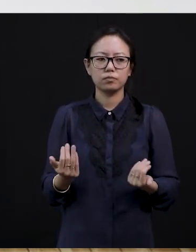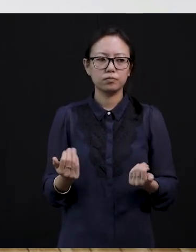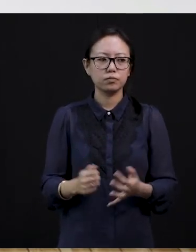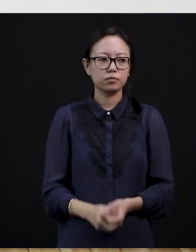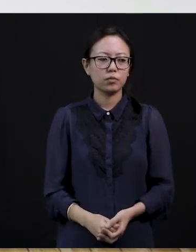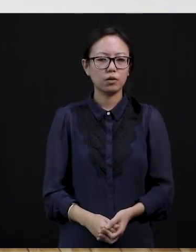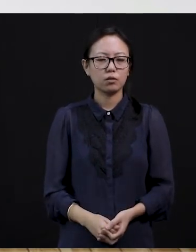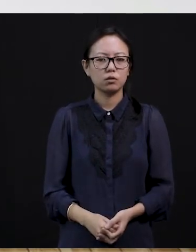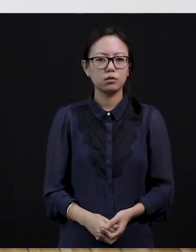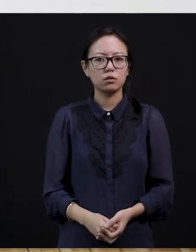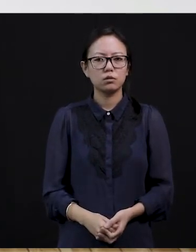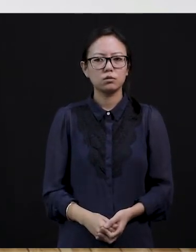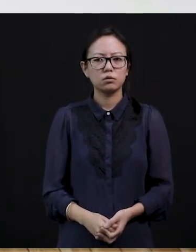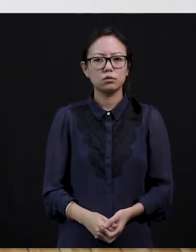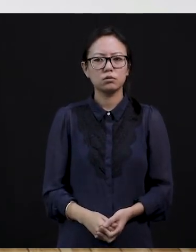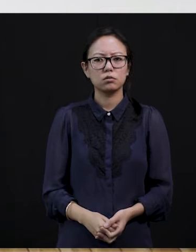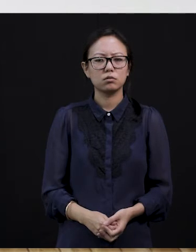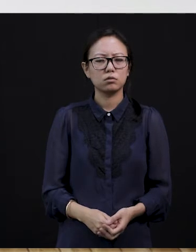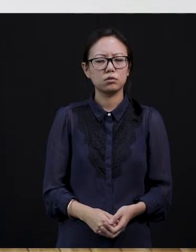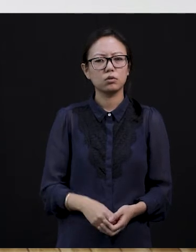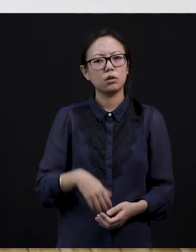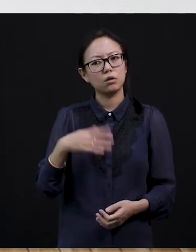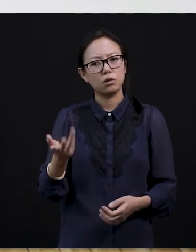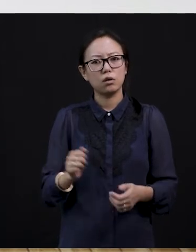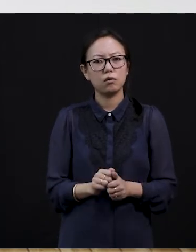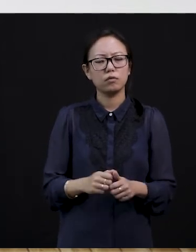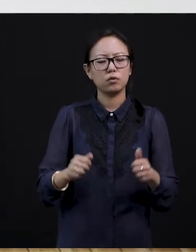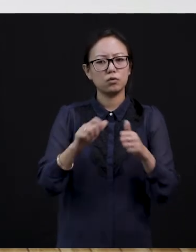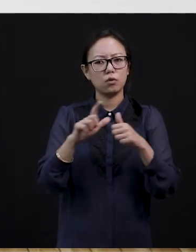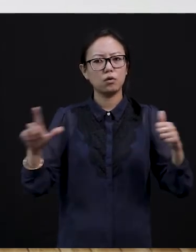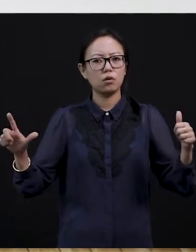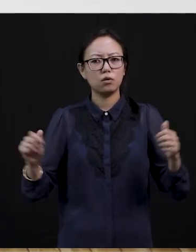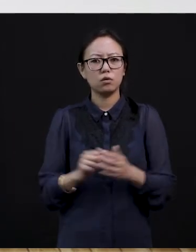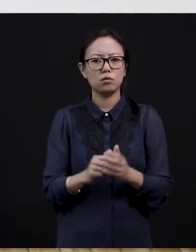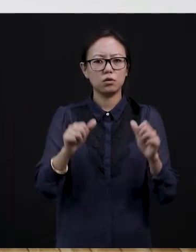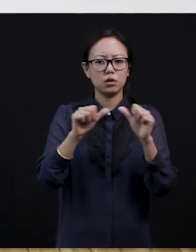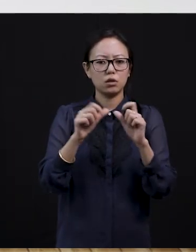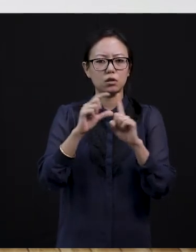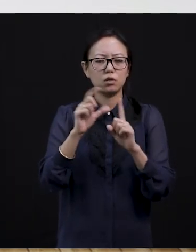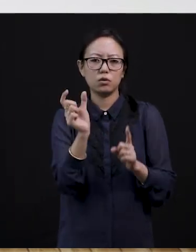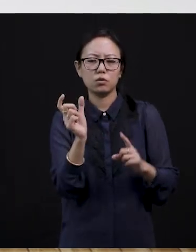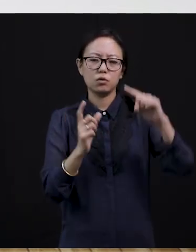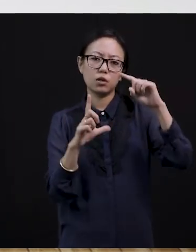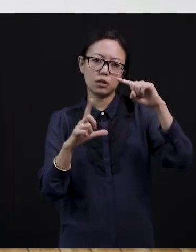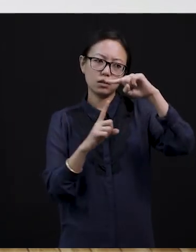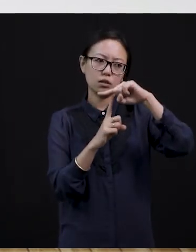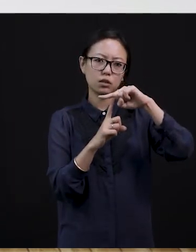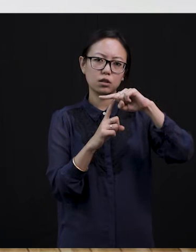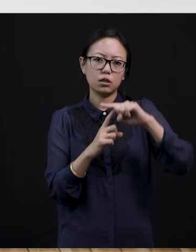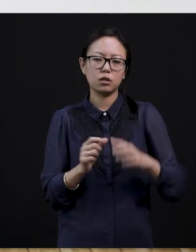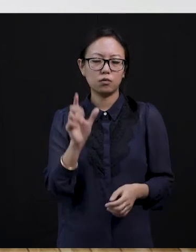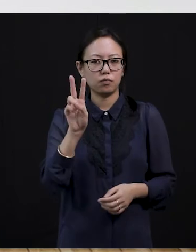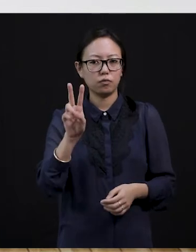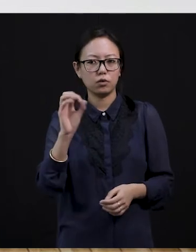So when the right to vote is given to every adult in a country, it is also called the universal adult franchise. So you see old people,